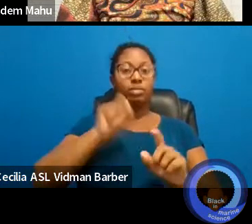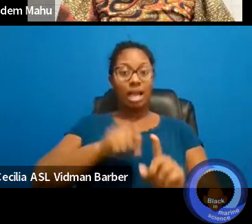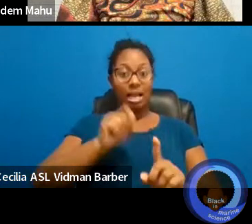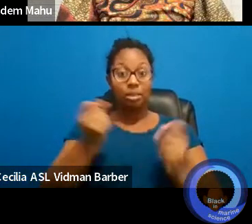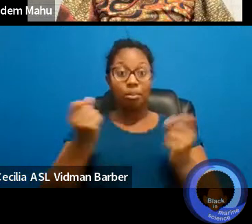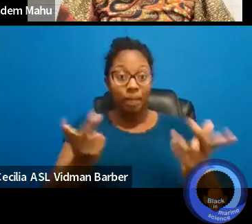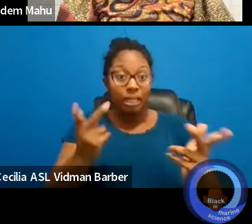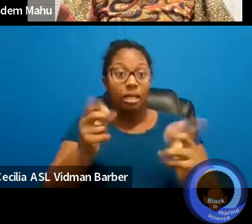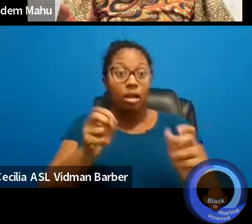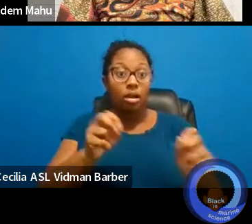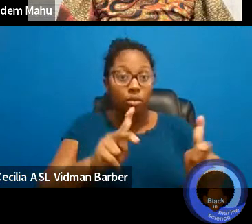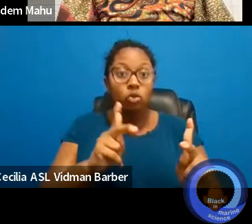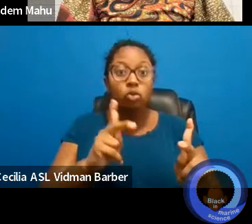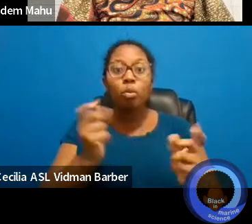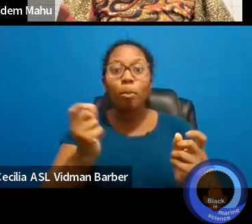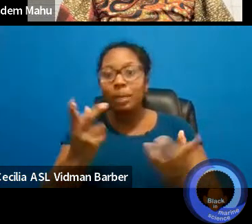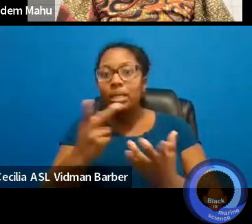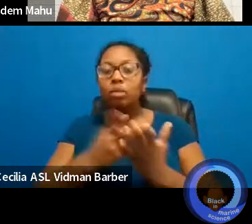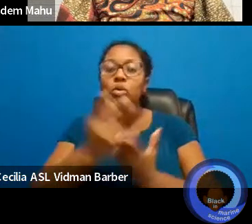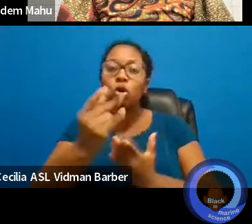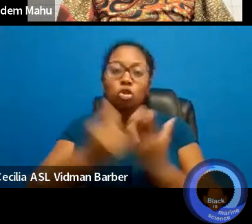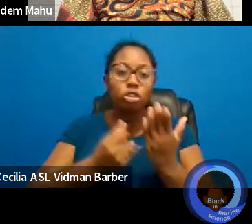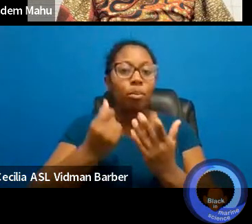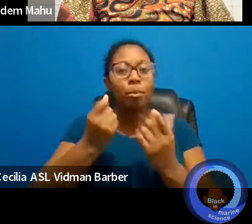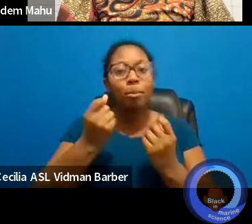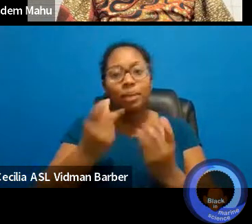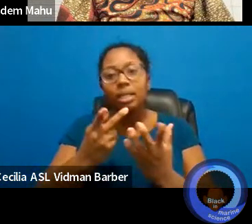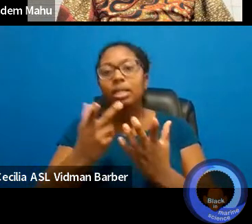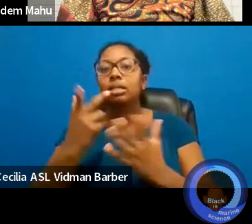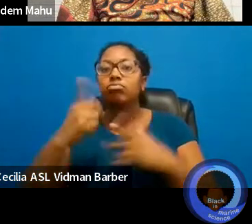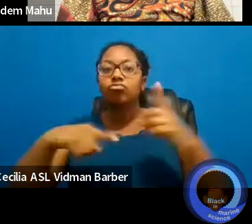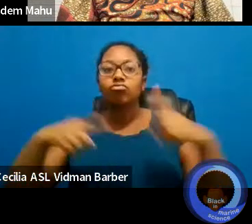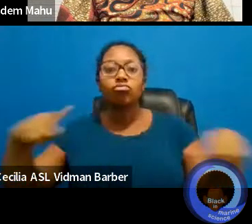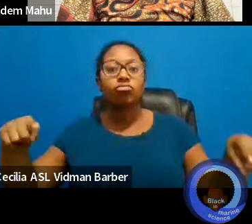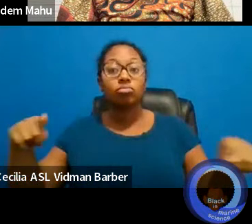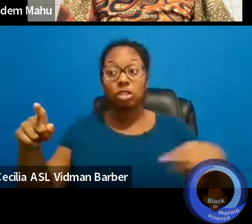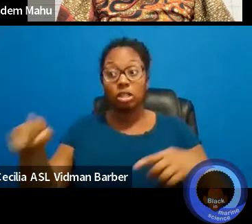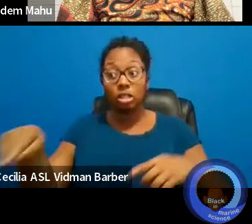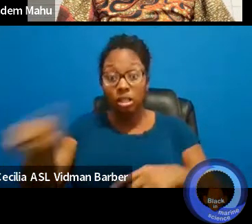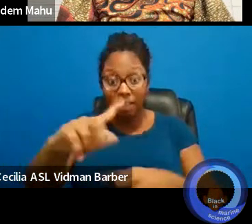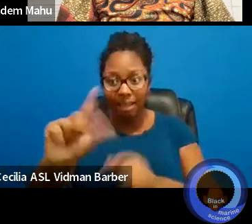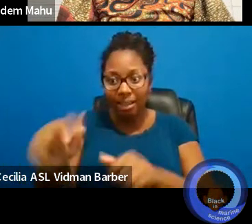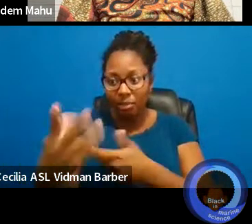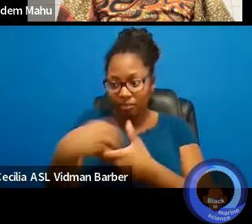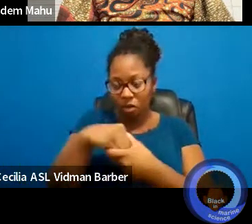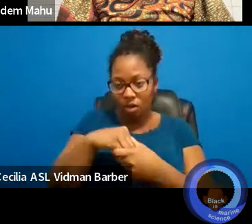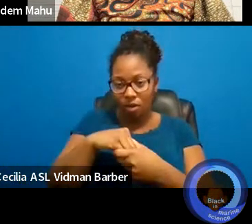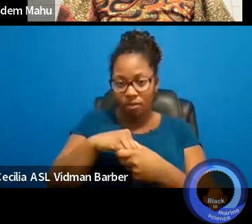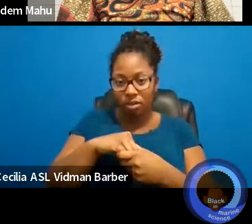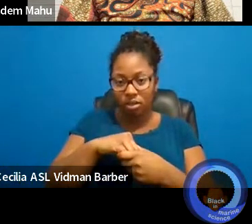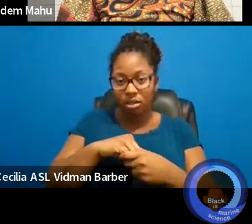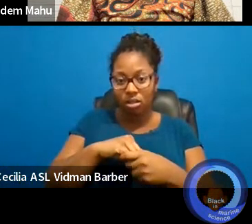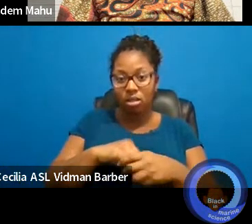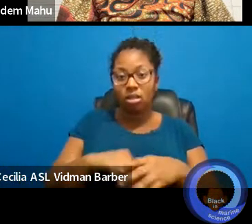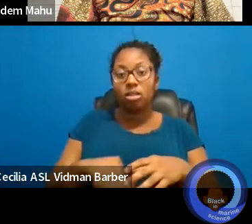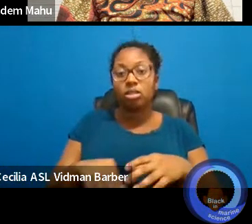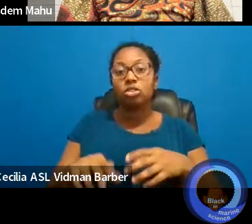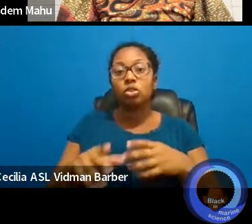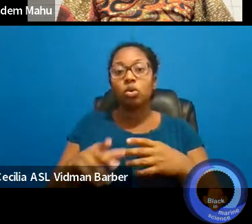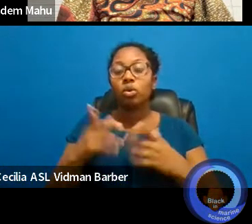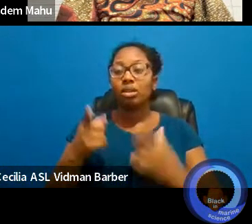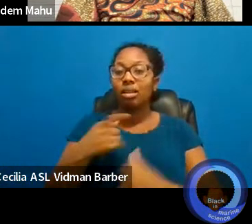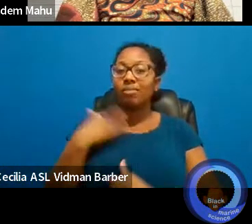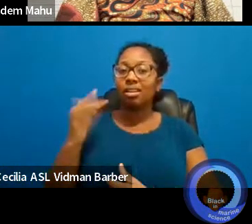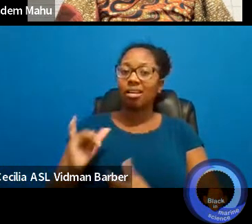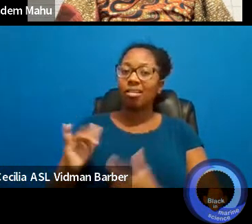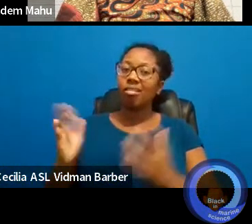lot of platforms for these students to get engaged. And at the end, they have wasted degrees and they feel like, okay, it was a waste